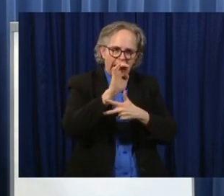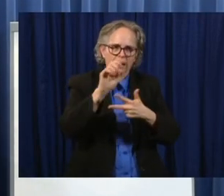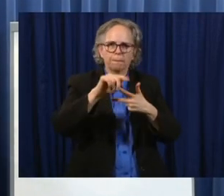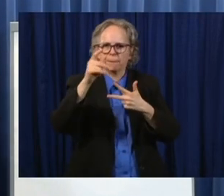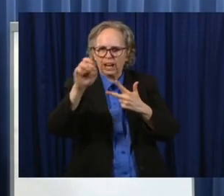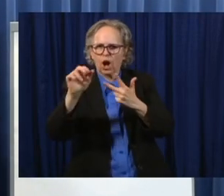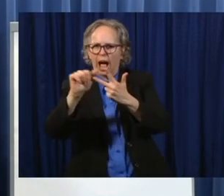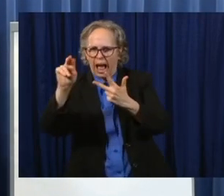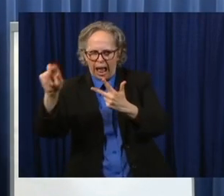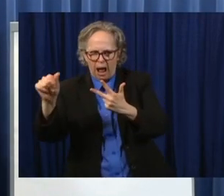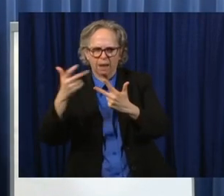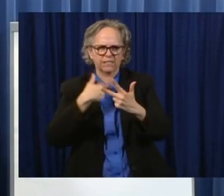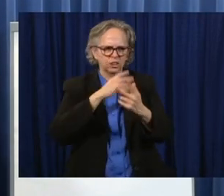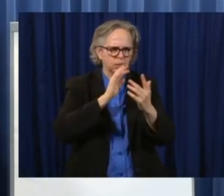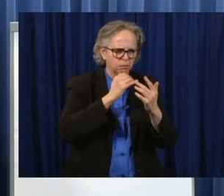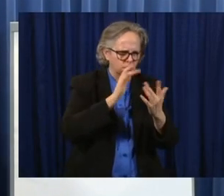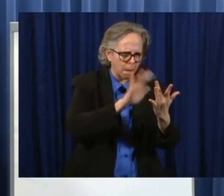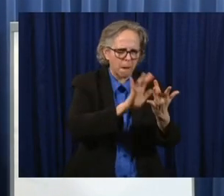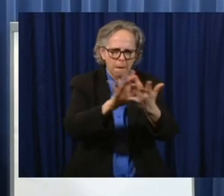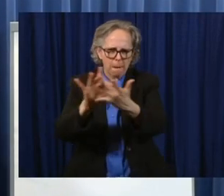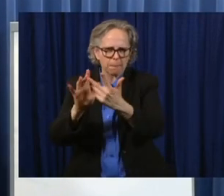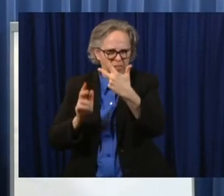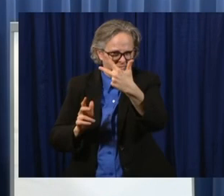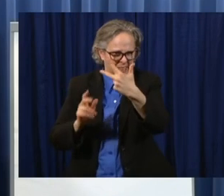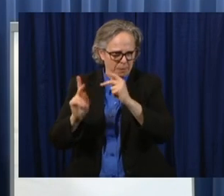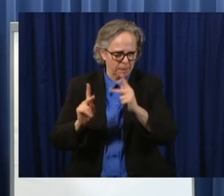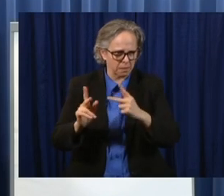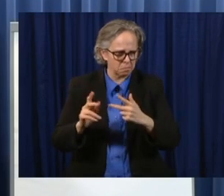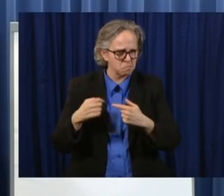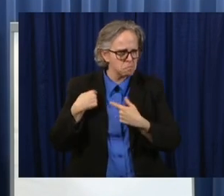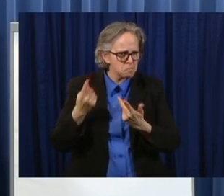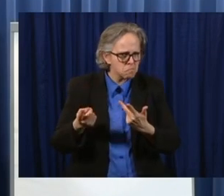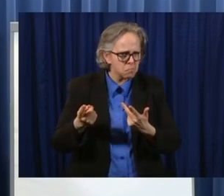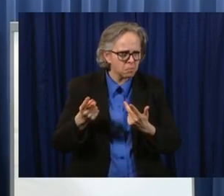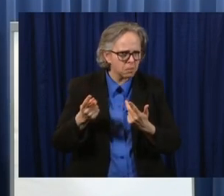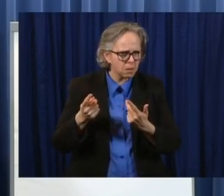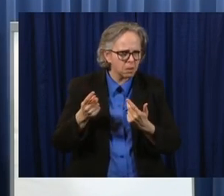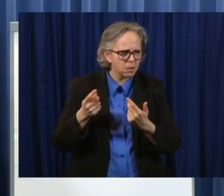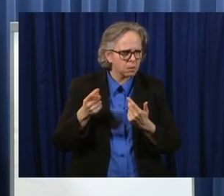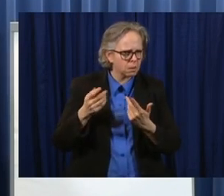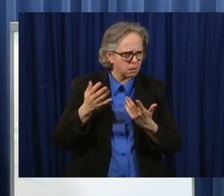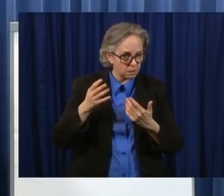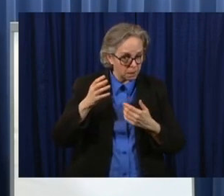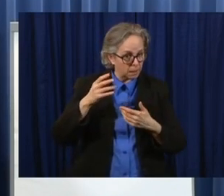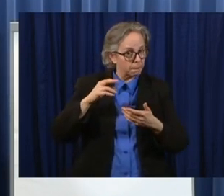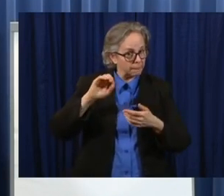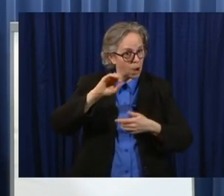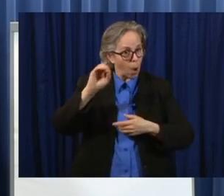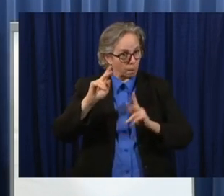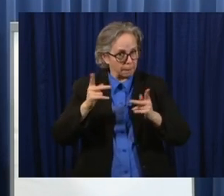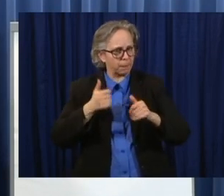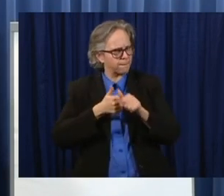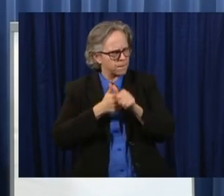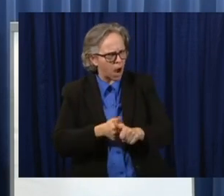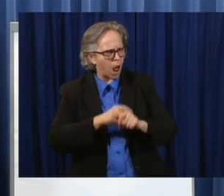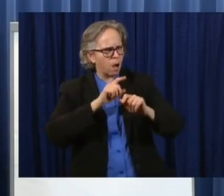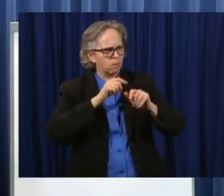What's been our history? What's the history of Ohioans complying with that and saying, "Yeah, I'll talk to you," and "Yes, I will